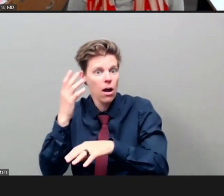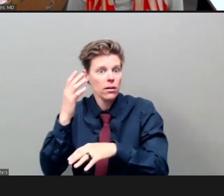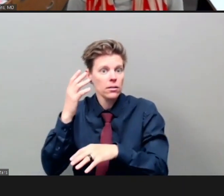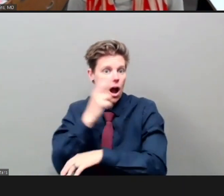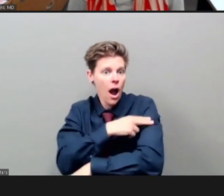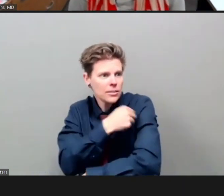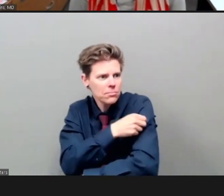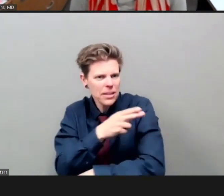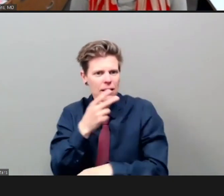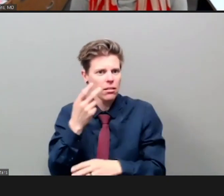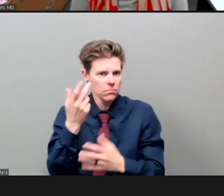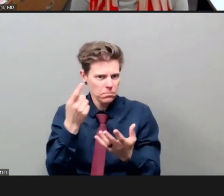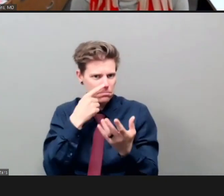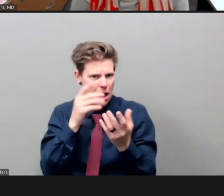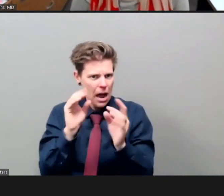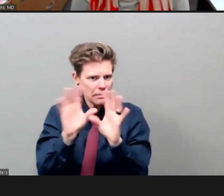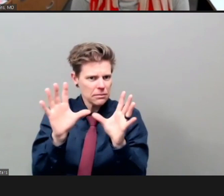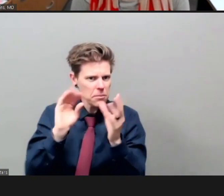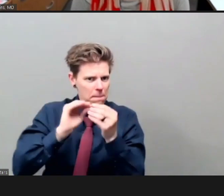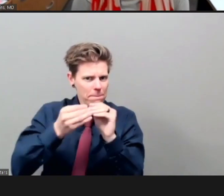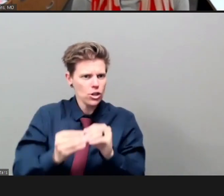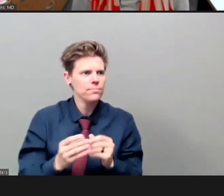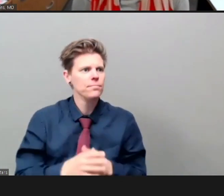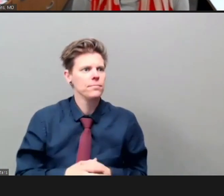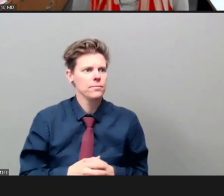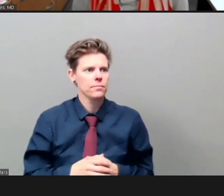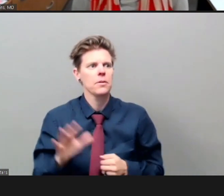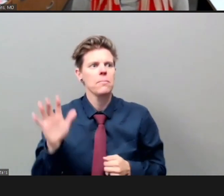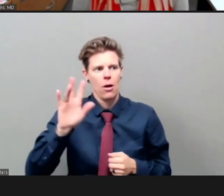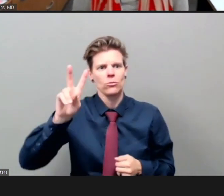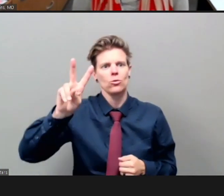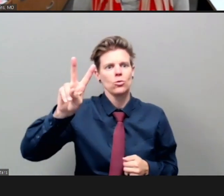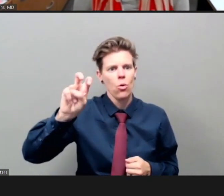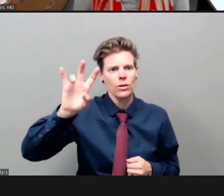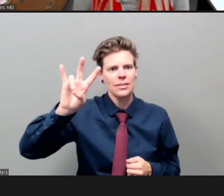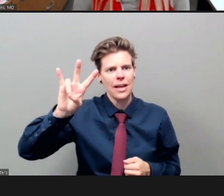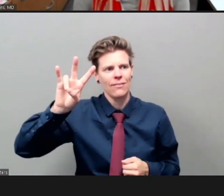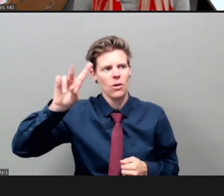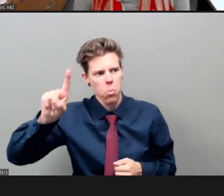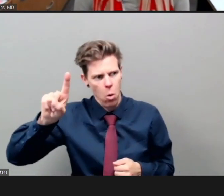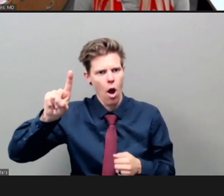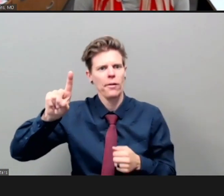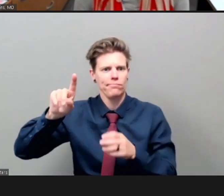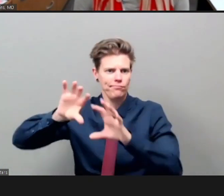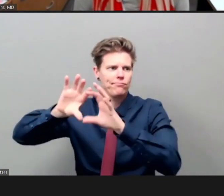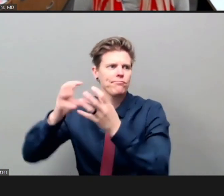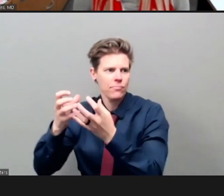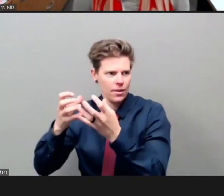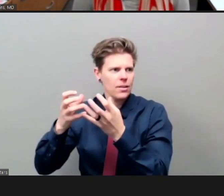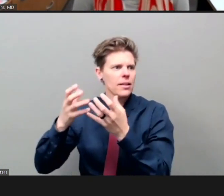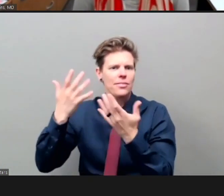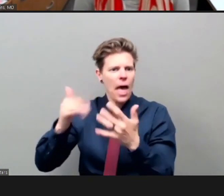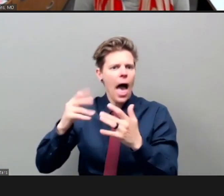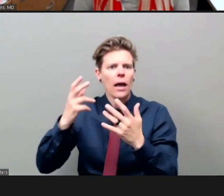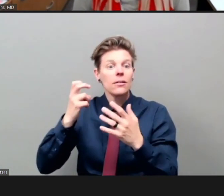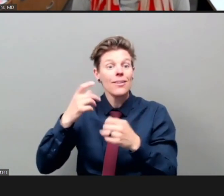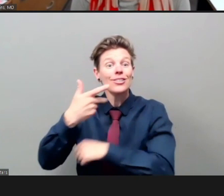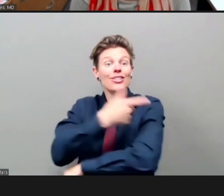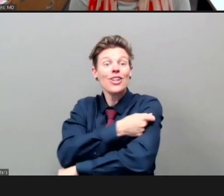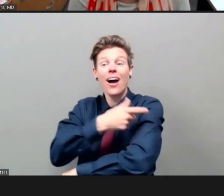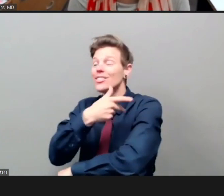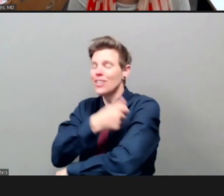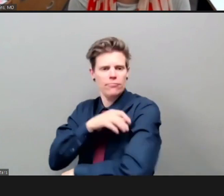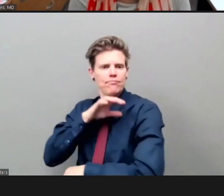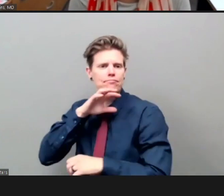take but it's about 271, what we call breakthrough infections. There have been some hospitalizations. Unfortunately, there's